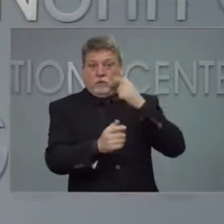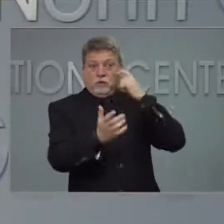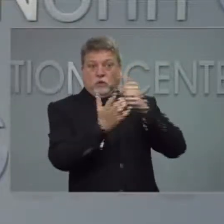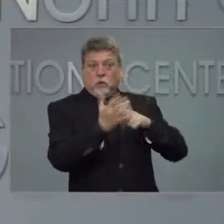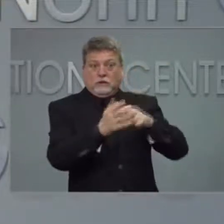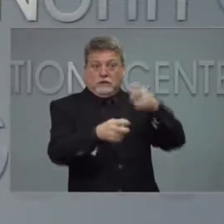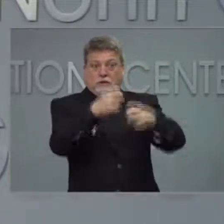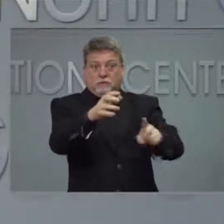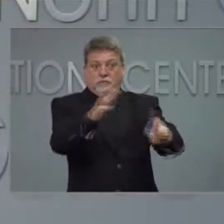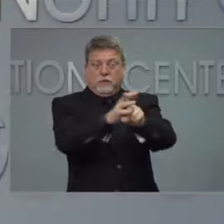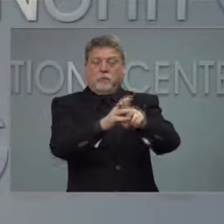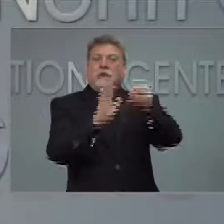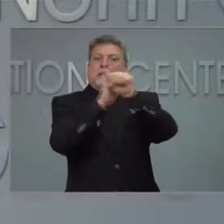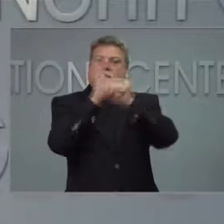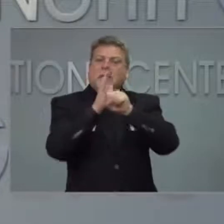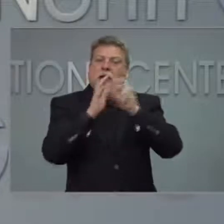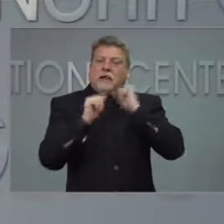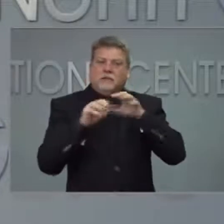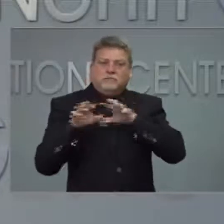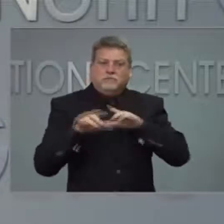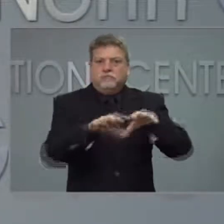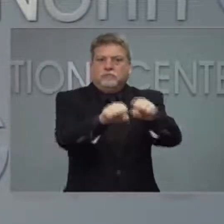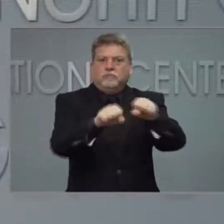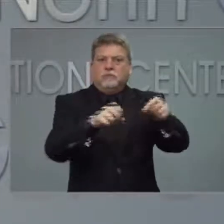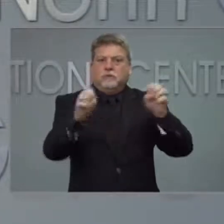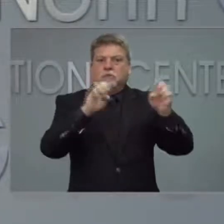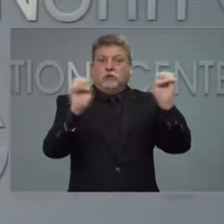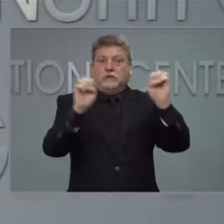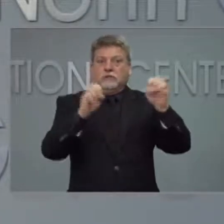I'll be glad to sign the bill if they'll send me one like that.